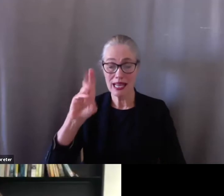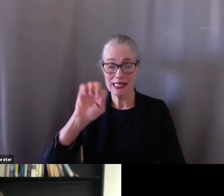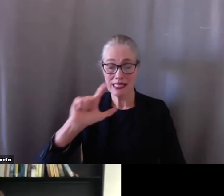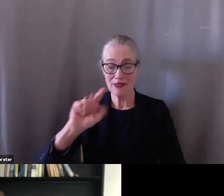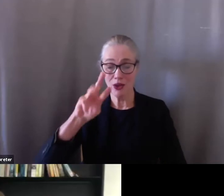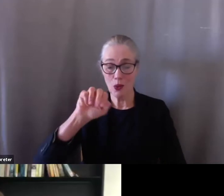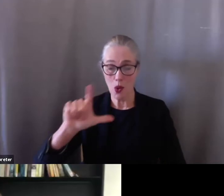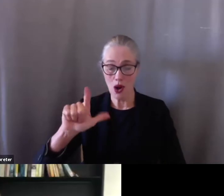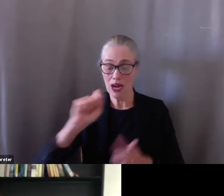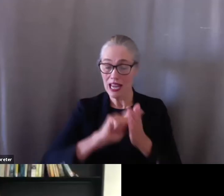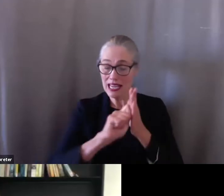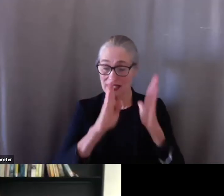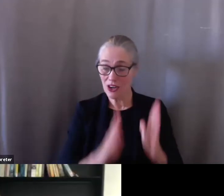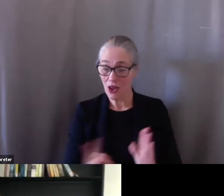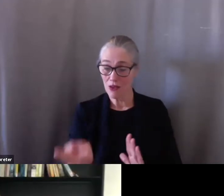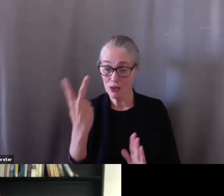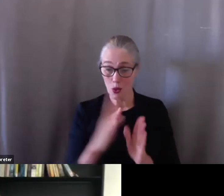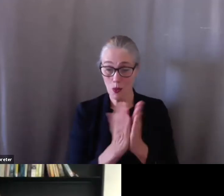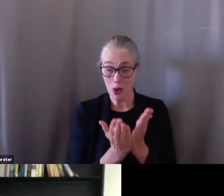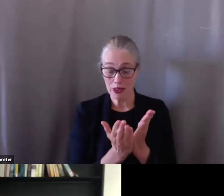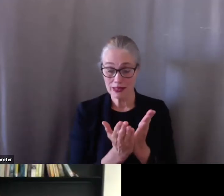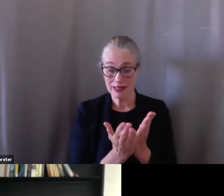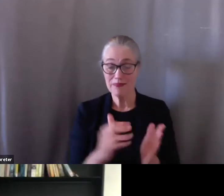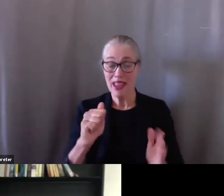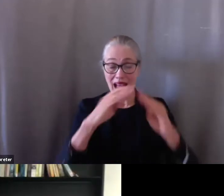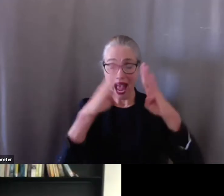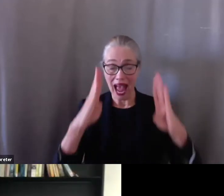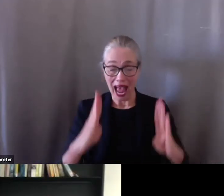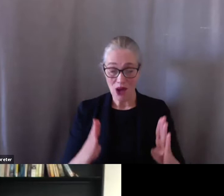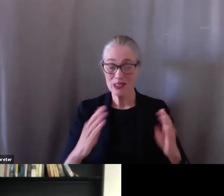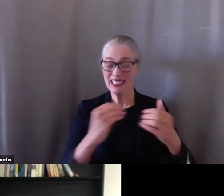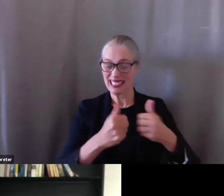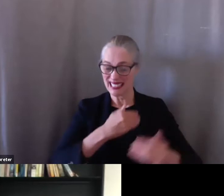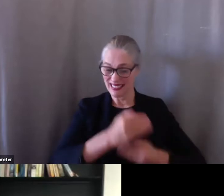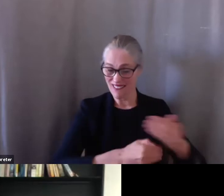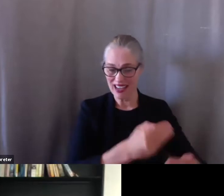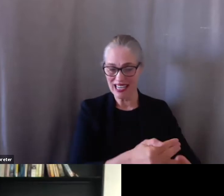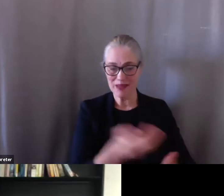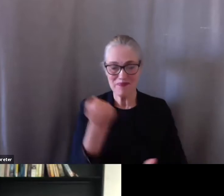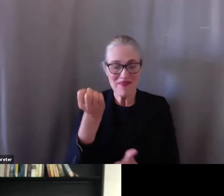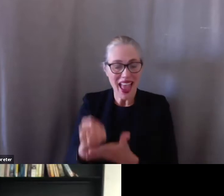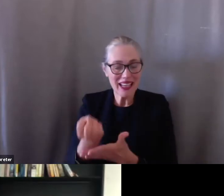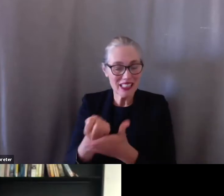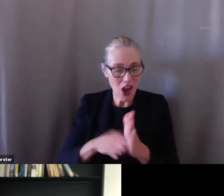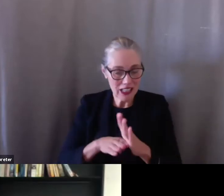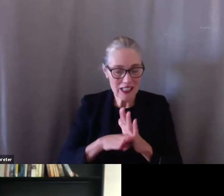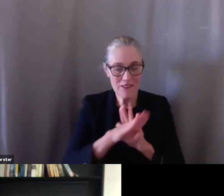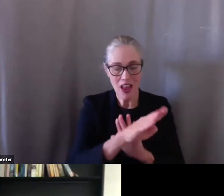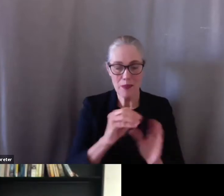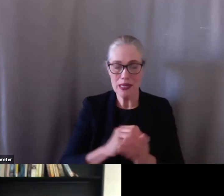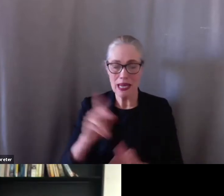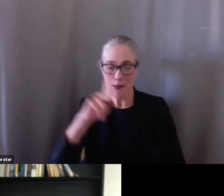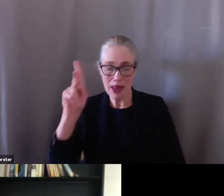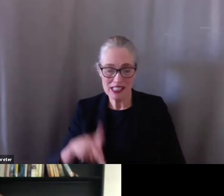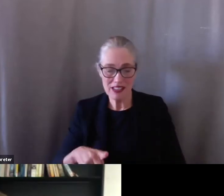study. It's an honor to welcome John Majewski to the IHC to present his lecture, Living Democracy in